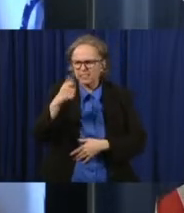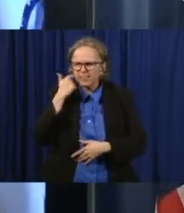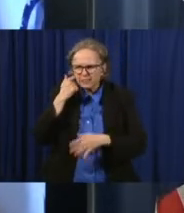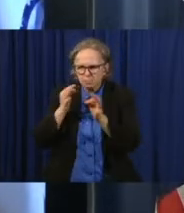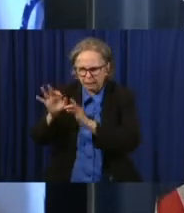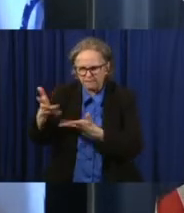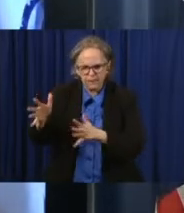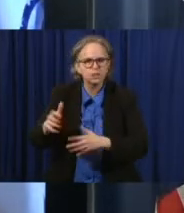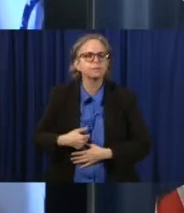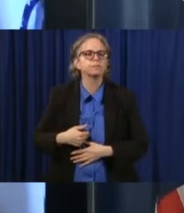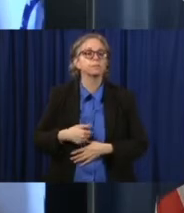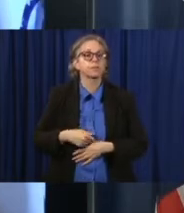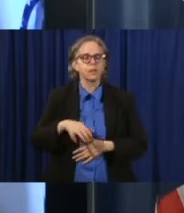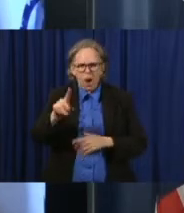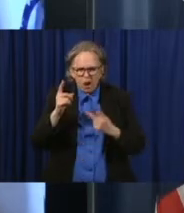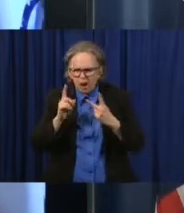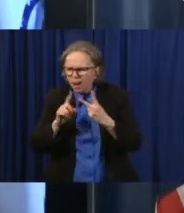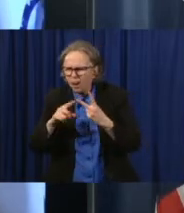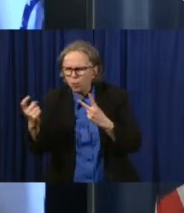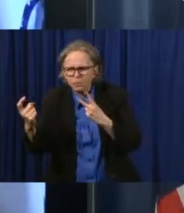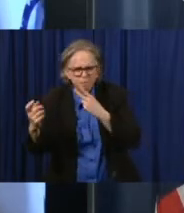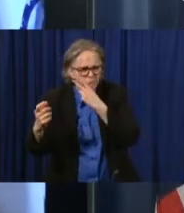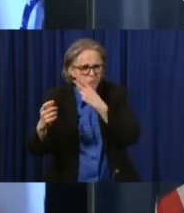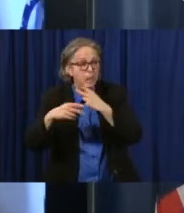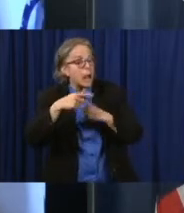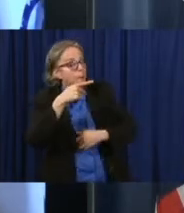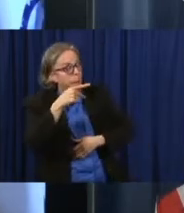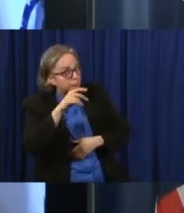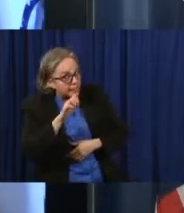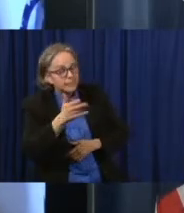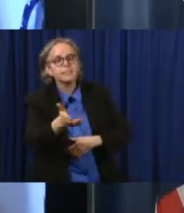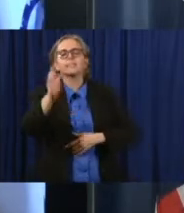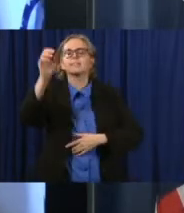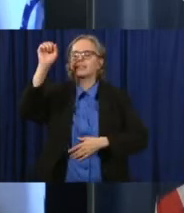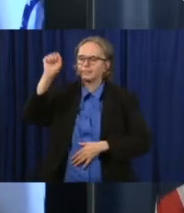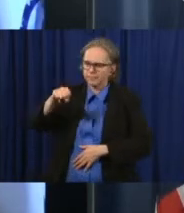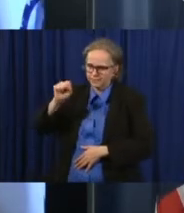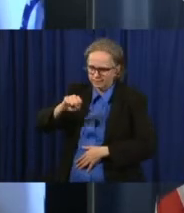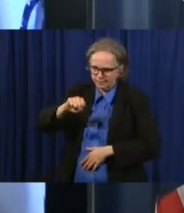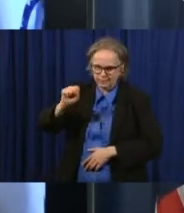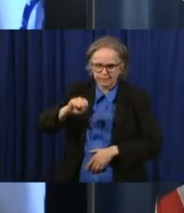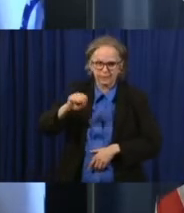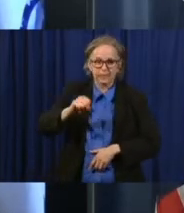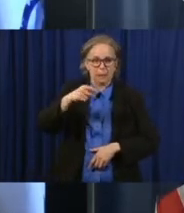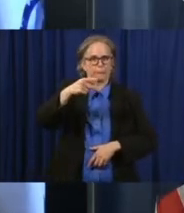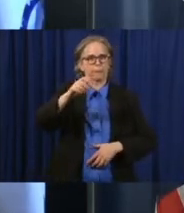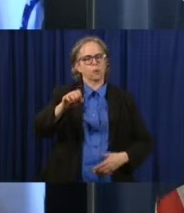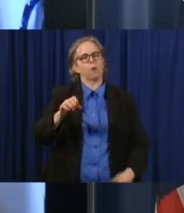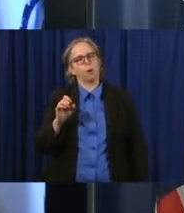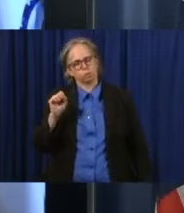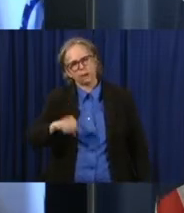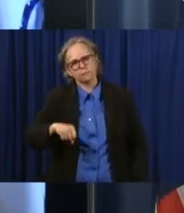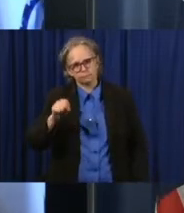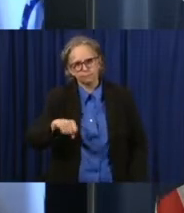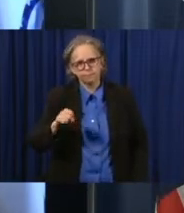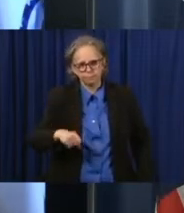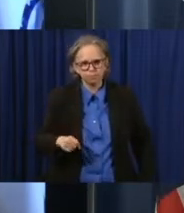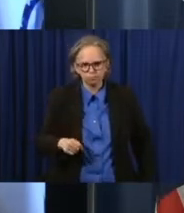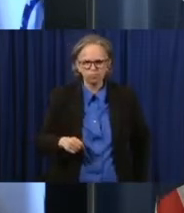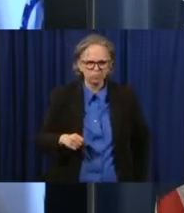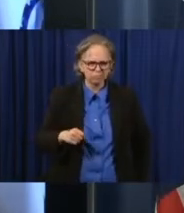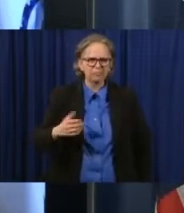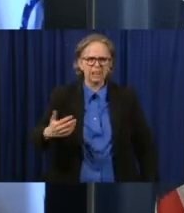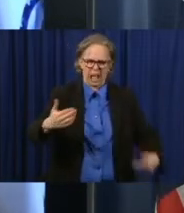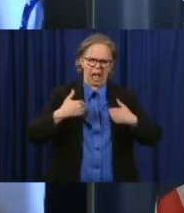Then your other question was about what? PPE. Okay, so PPE, yes. Now we have enough surgical masks